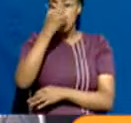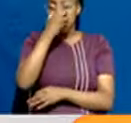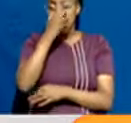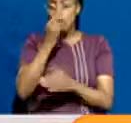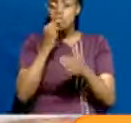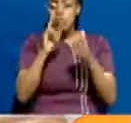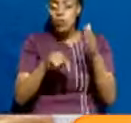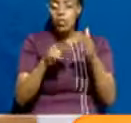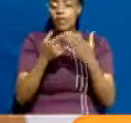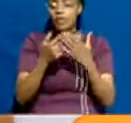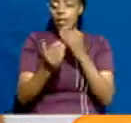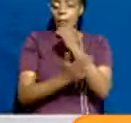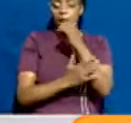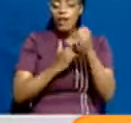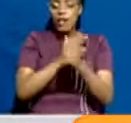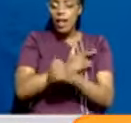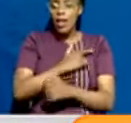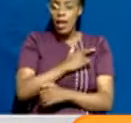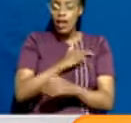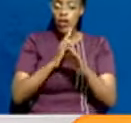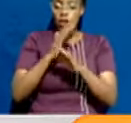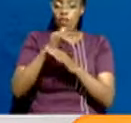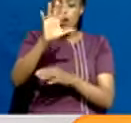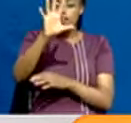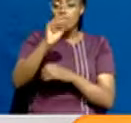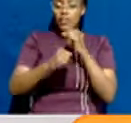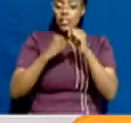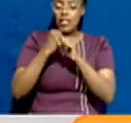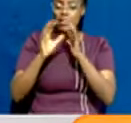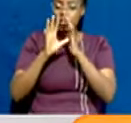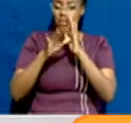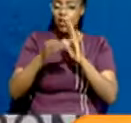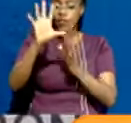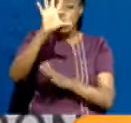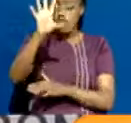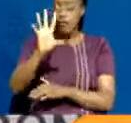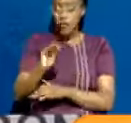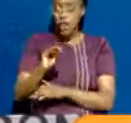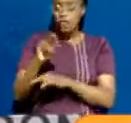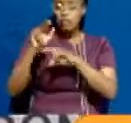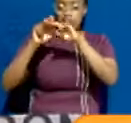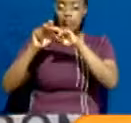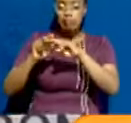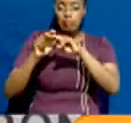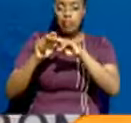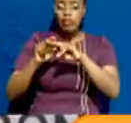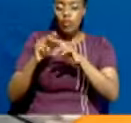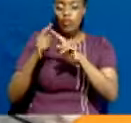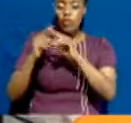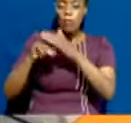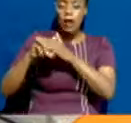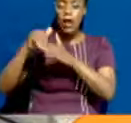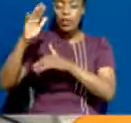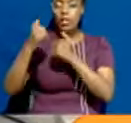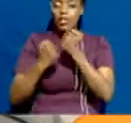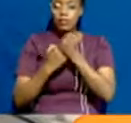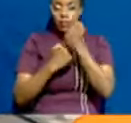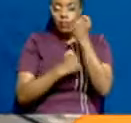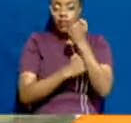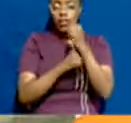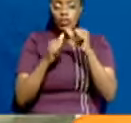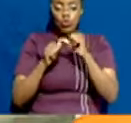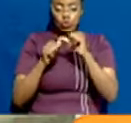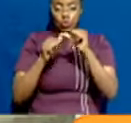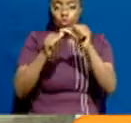saying it was unfortunate that over five decades later, the African continent still relied heavily on external funding to drive its